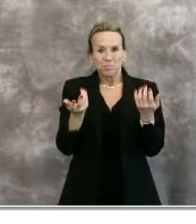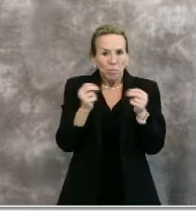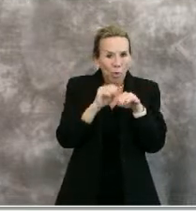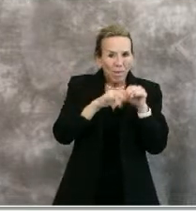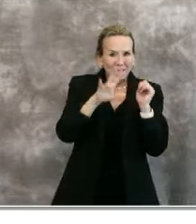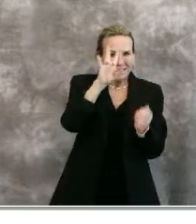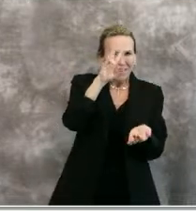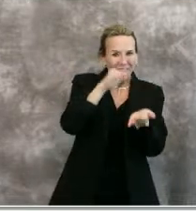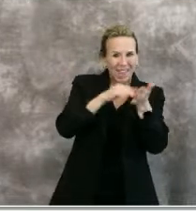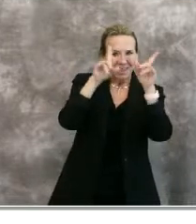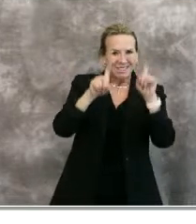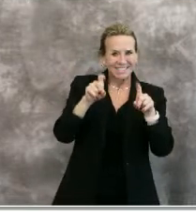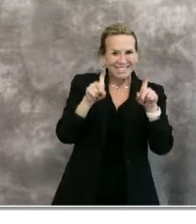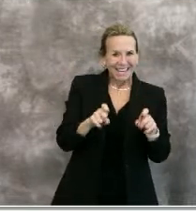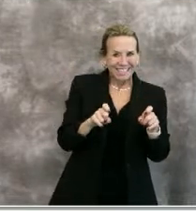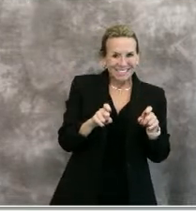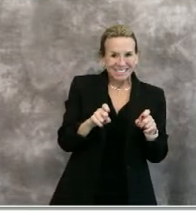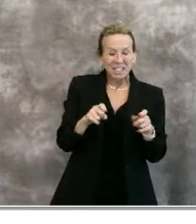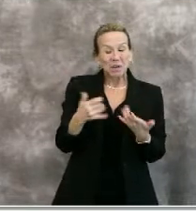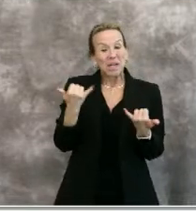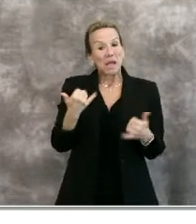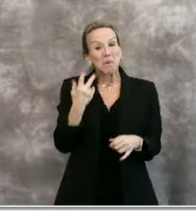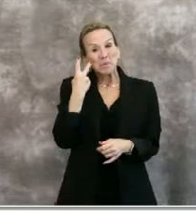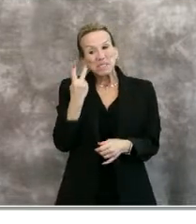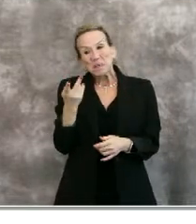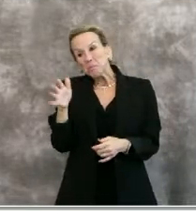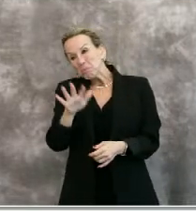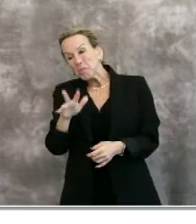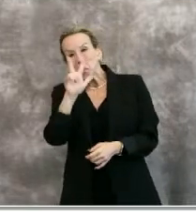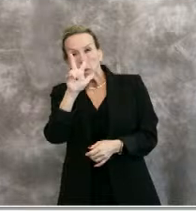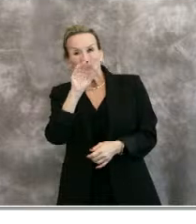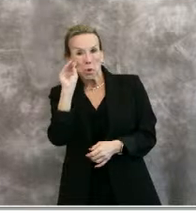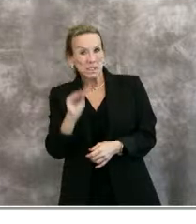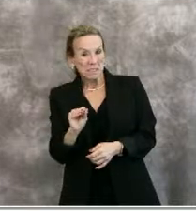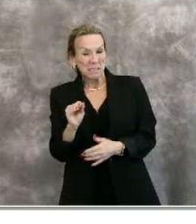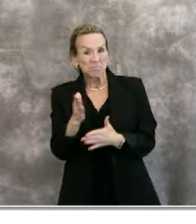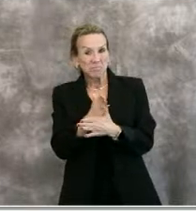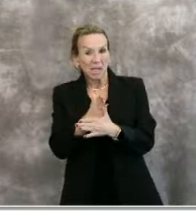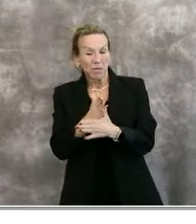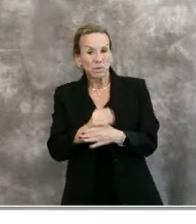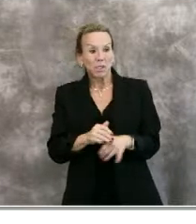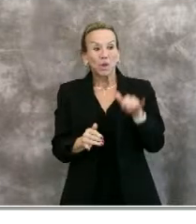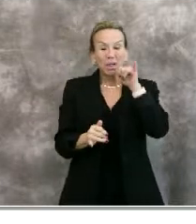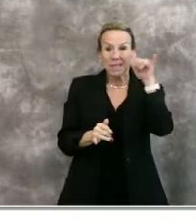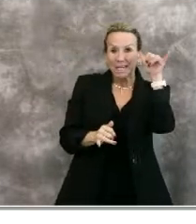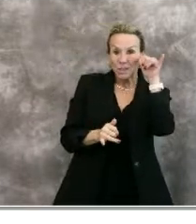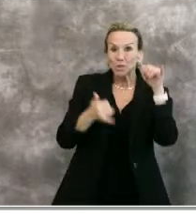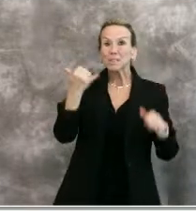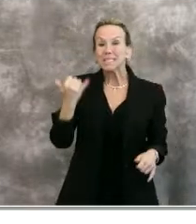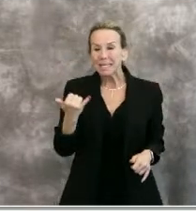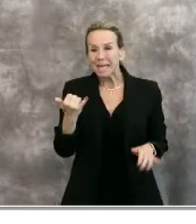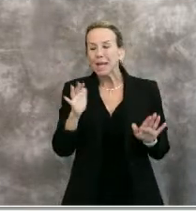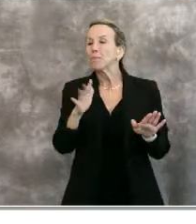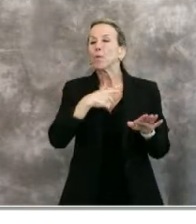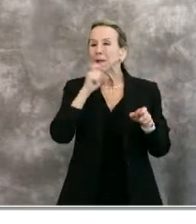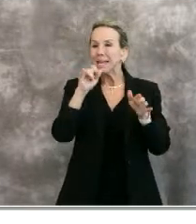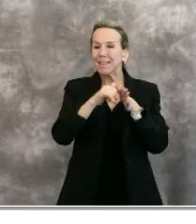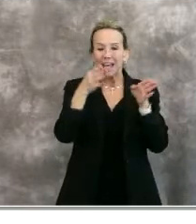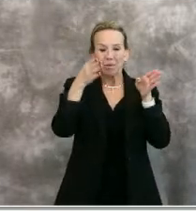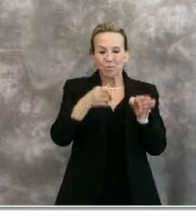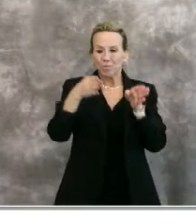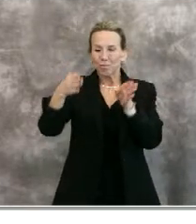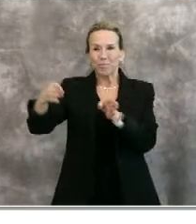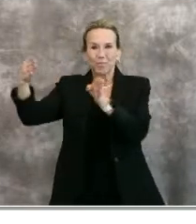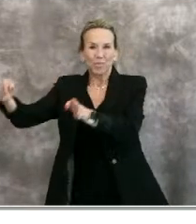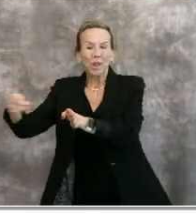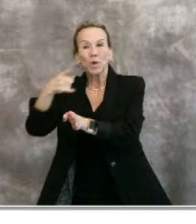performed for a 3% average. So again, today, we look at the rolling average, and you can see the purple line